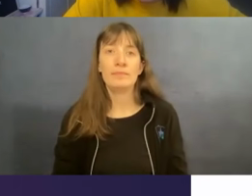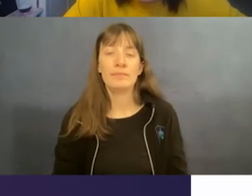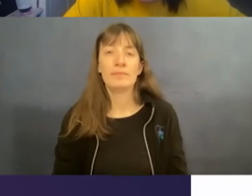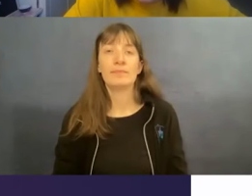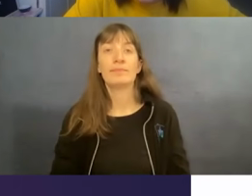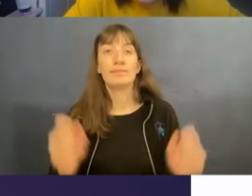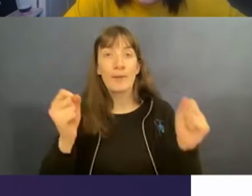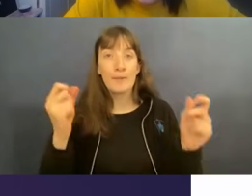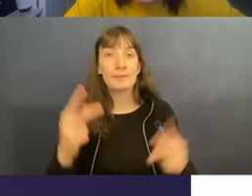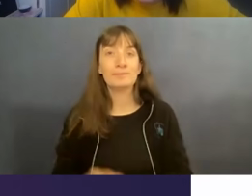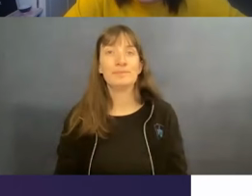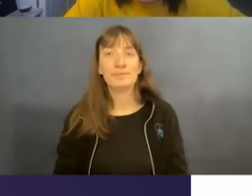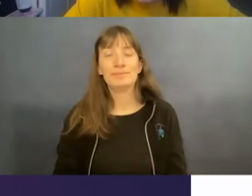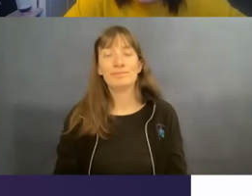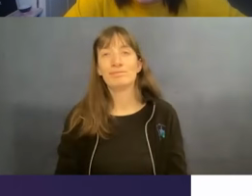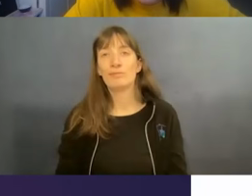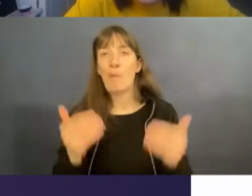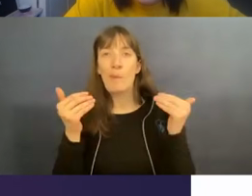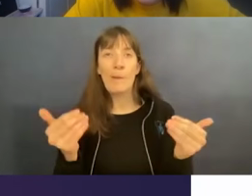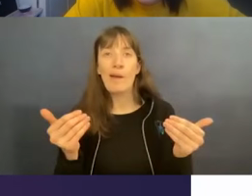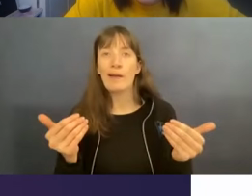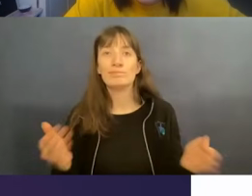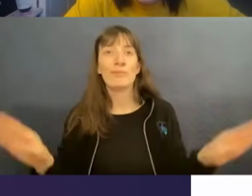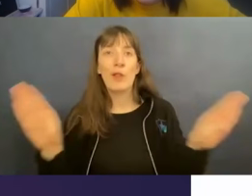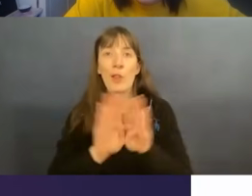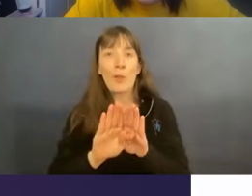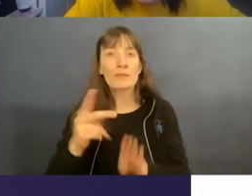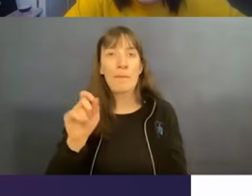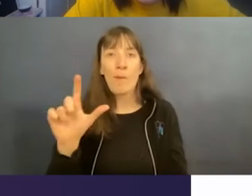All right, so I'm going to go ahead and end the poll.